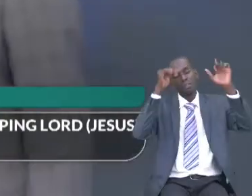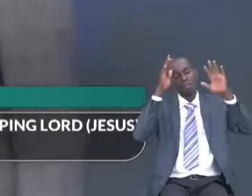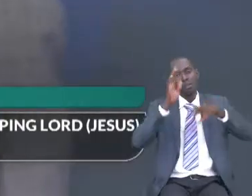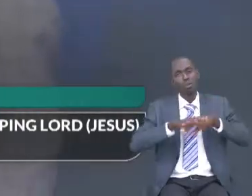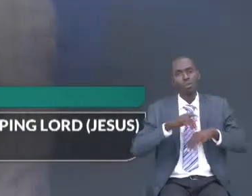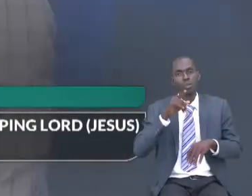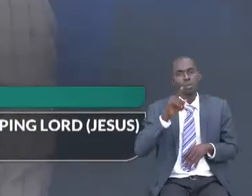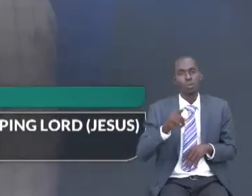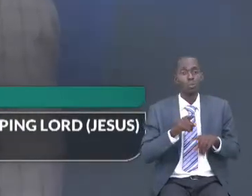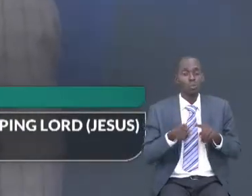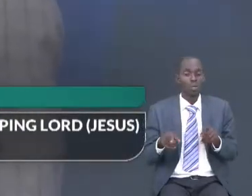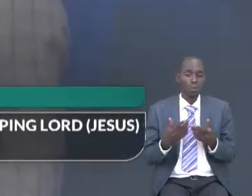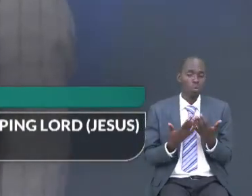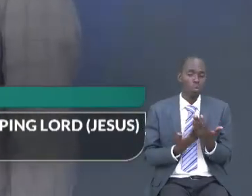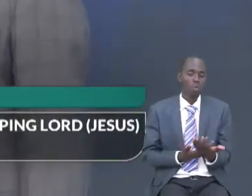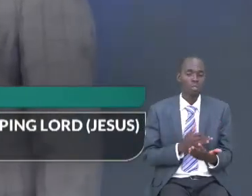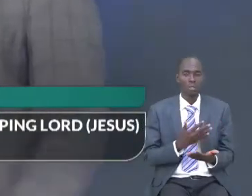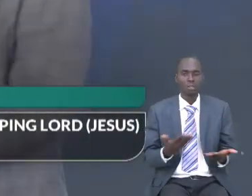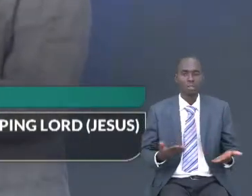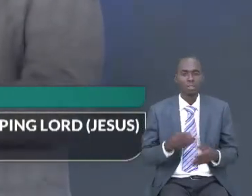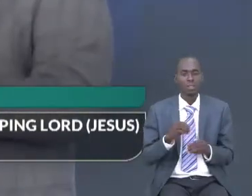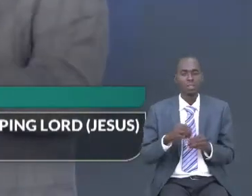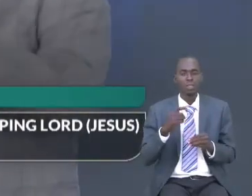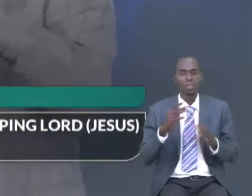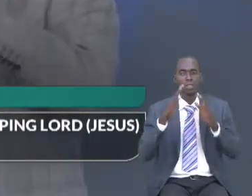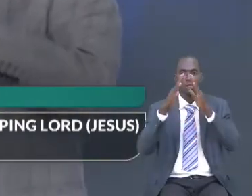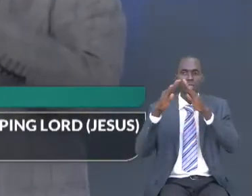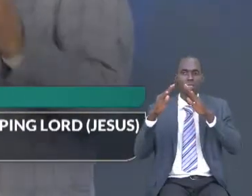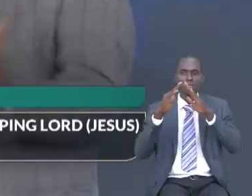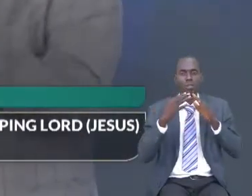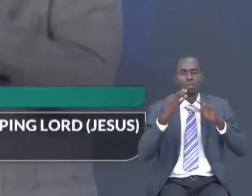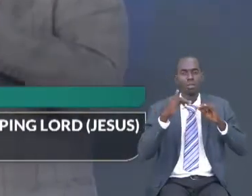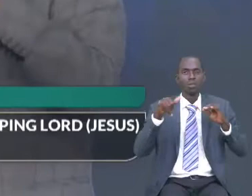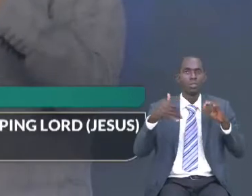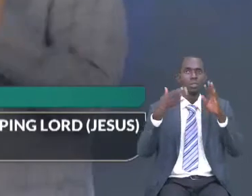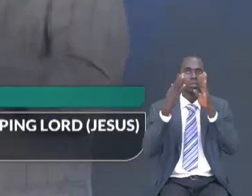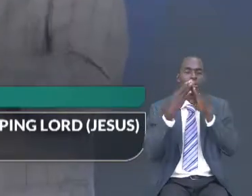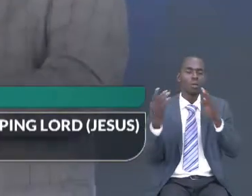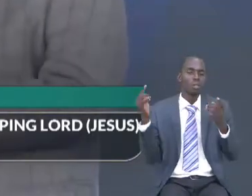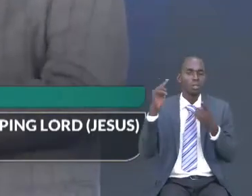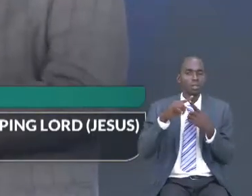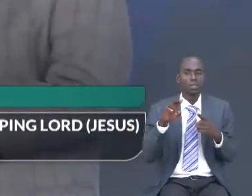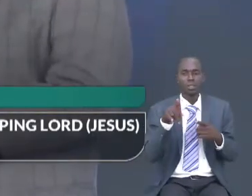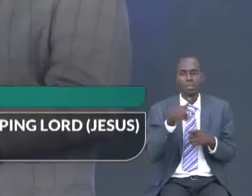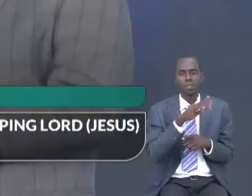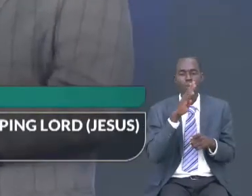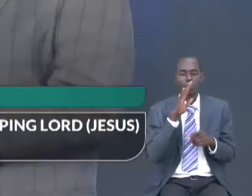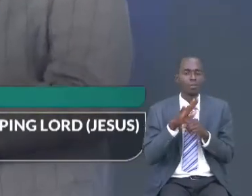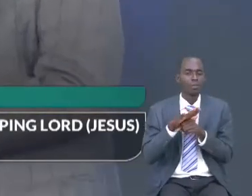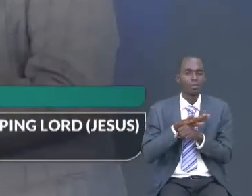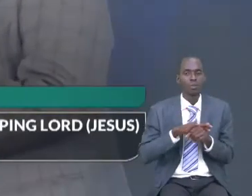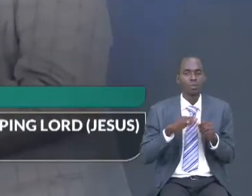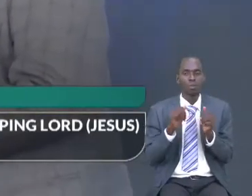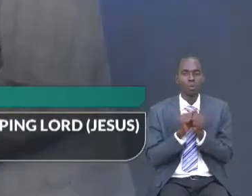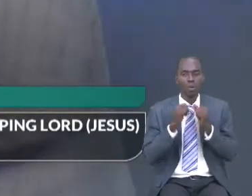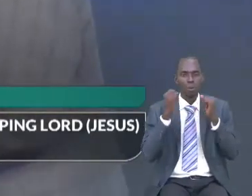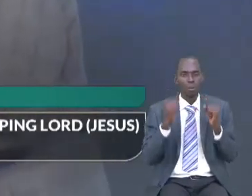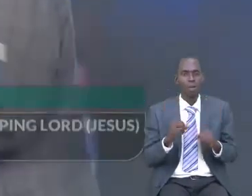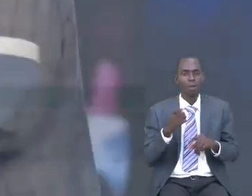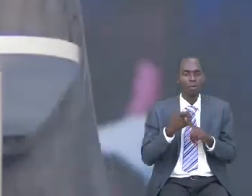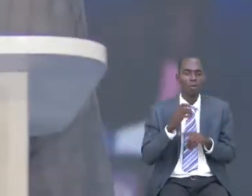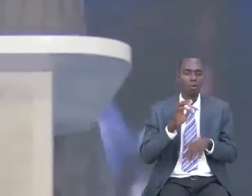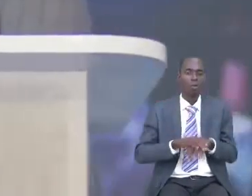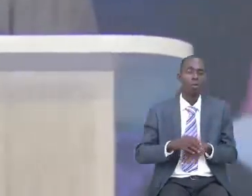ye in the city of Jerusalem until ye be endued with power from on high. That power from